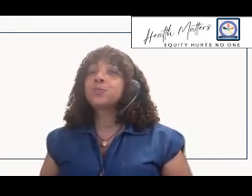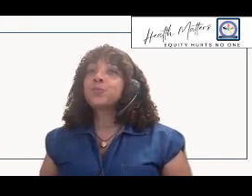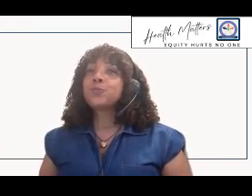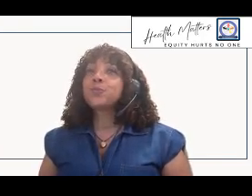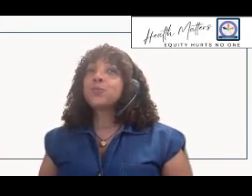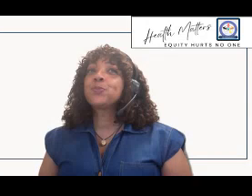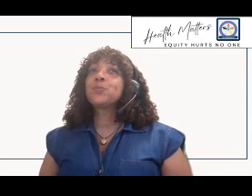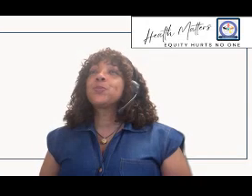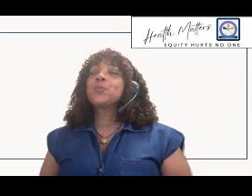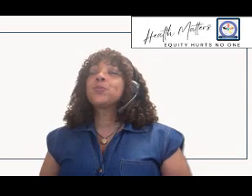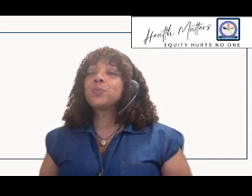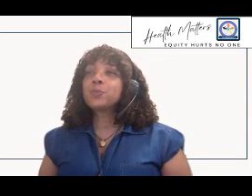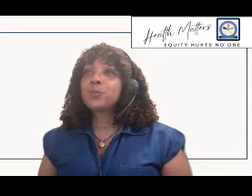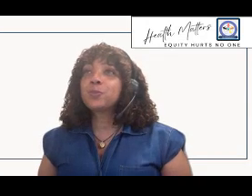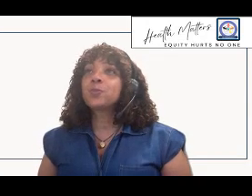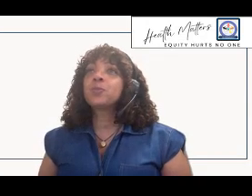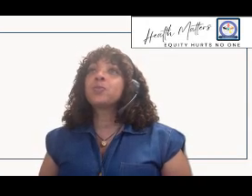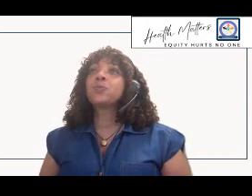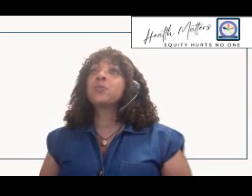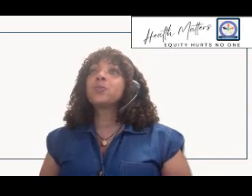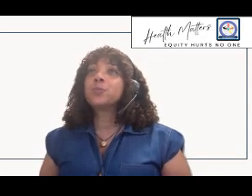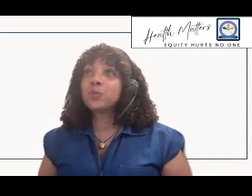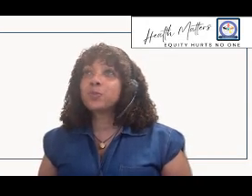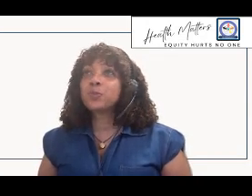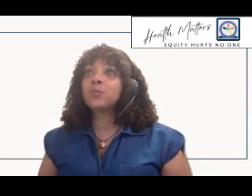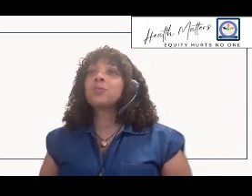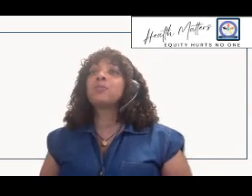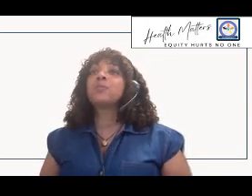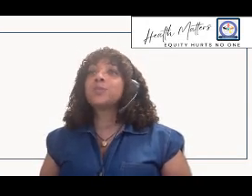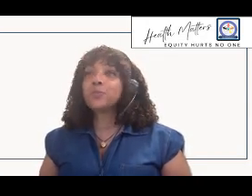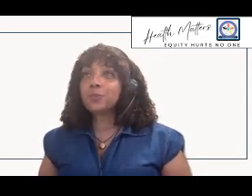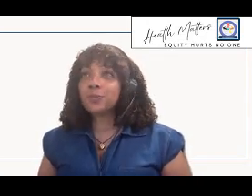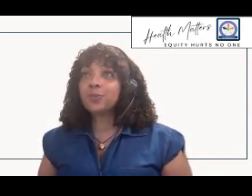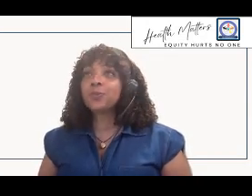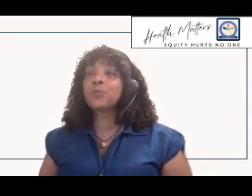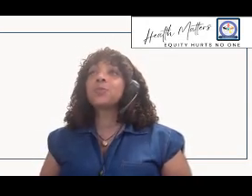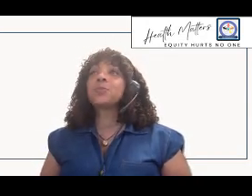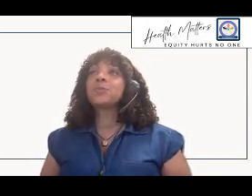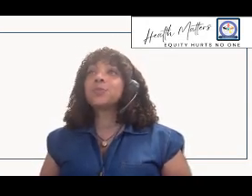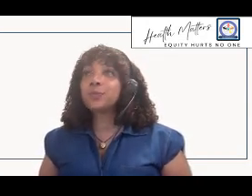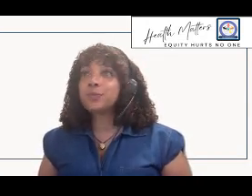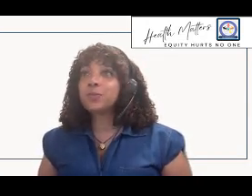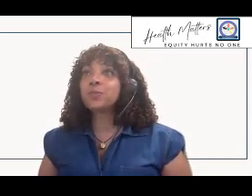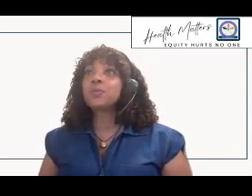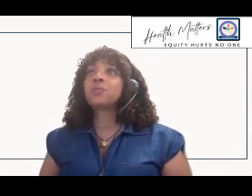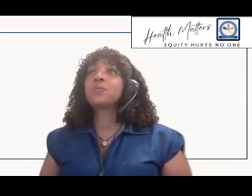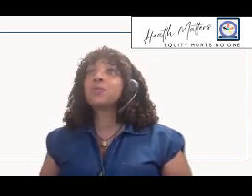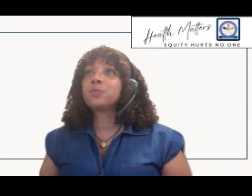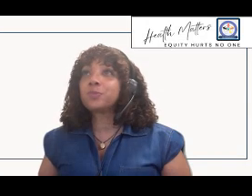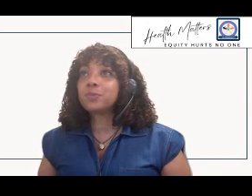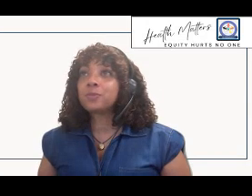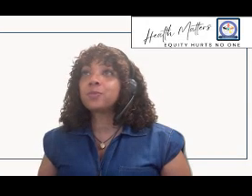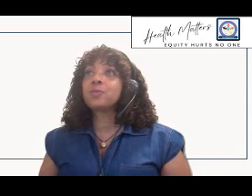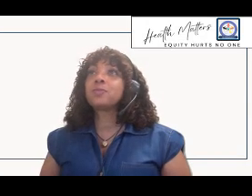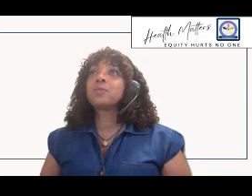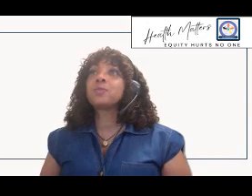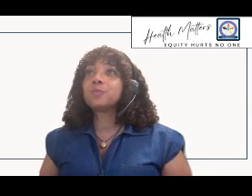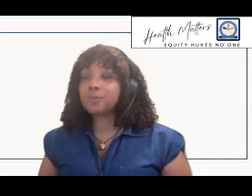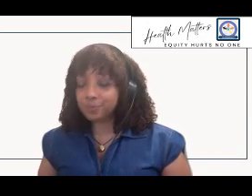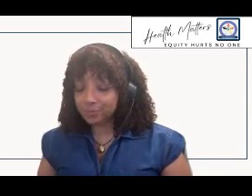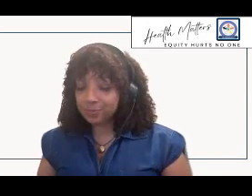shape, or form. I know some of these subjects are very, very political and are often better carried by the members of